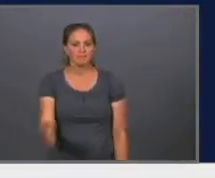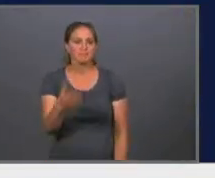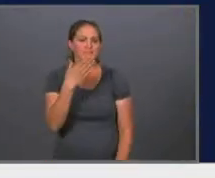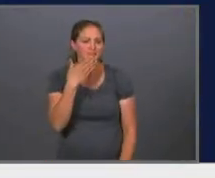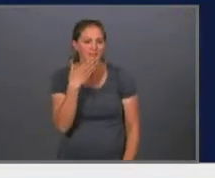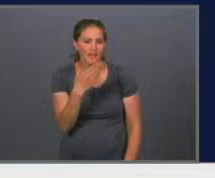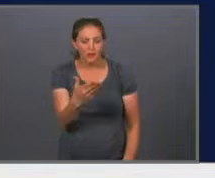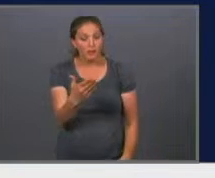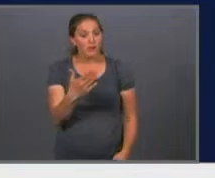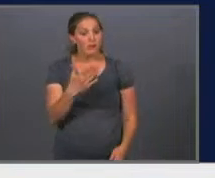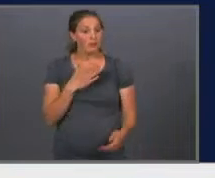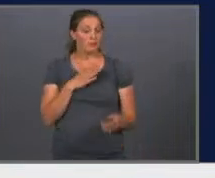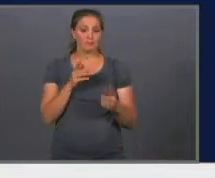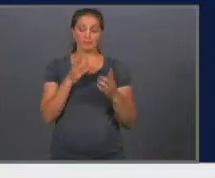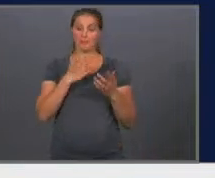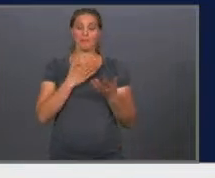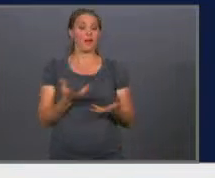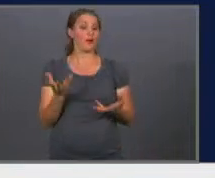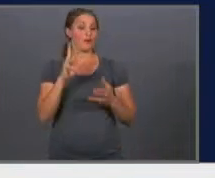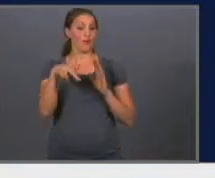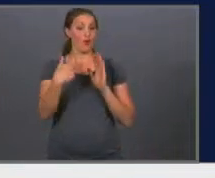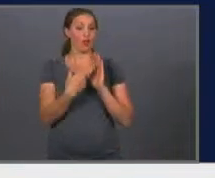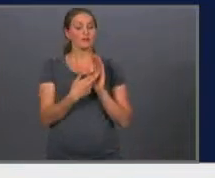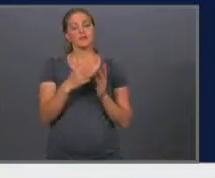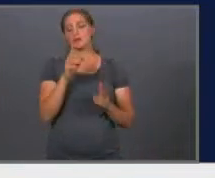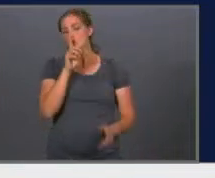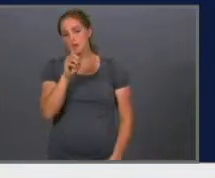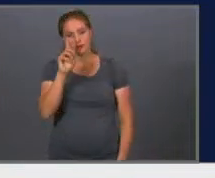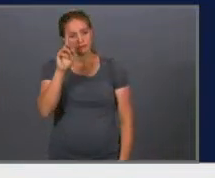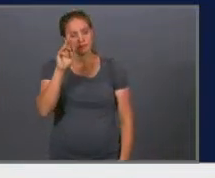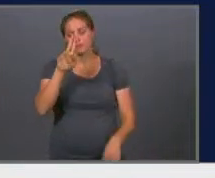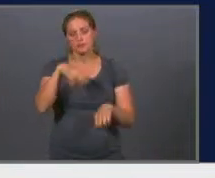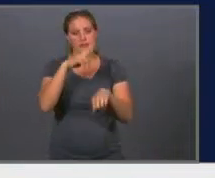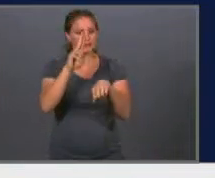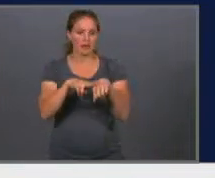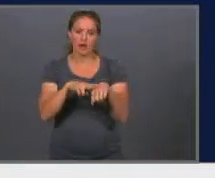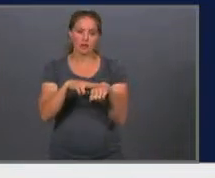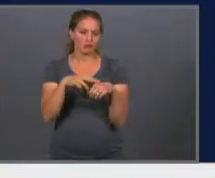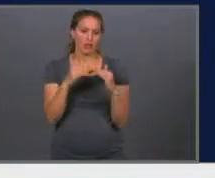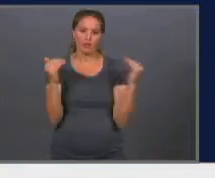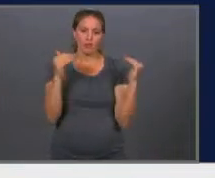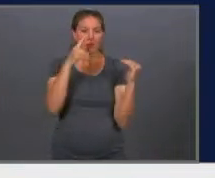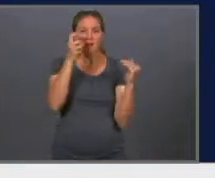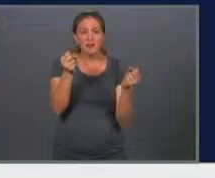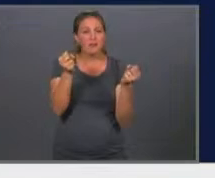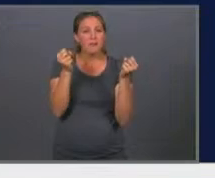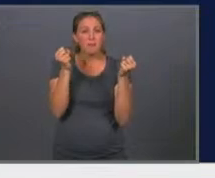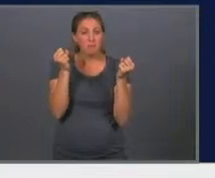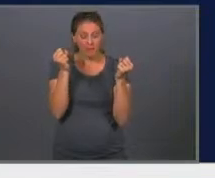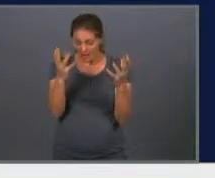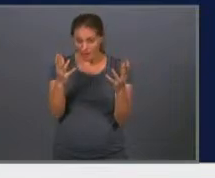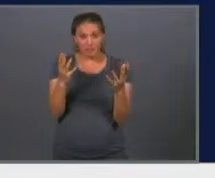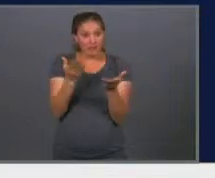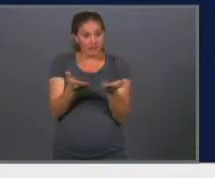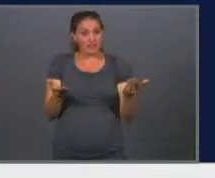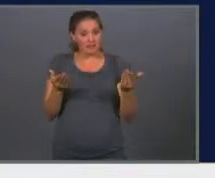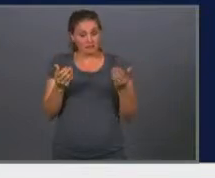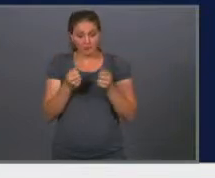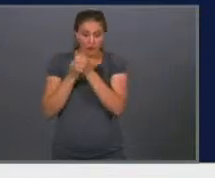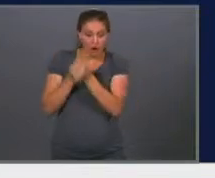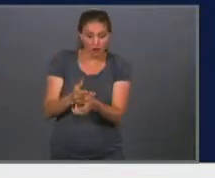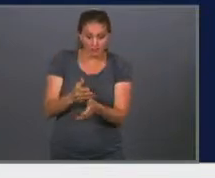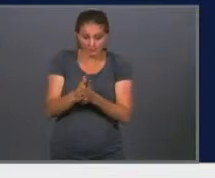is particularly at a national federal level, because that is a lot of what is driving this inflation, and it's affecting every